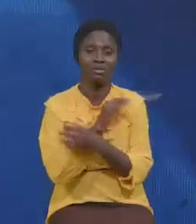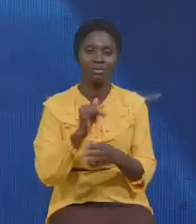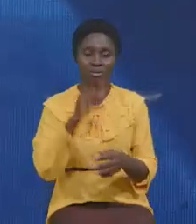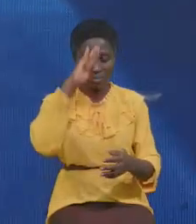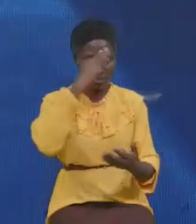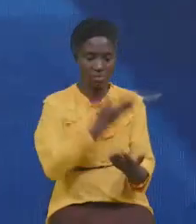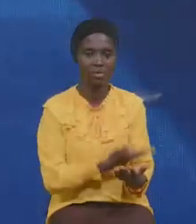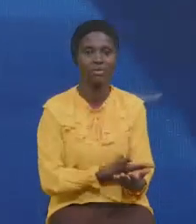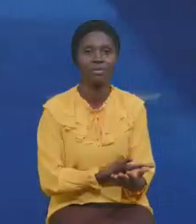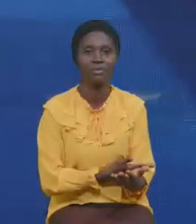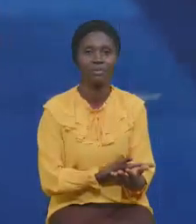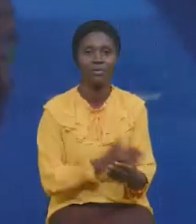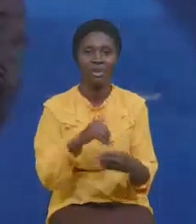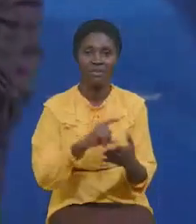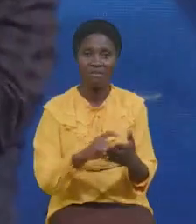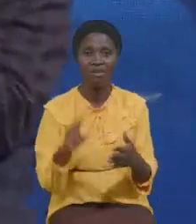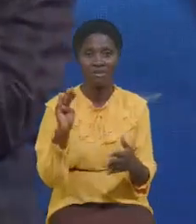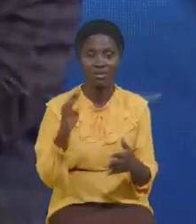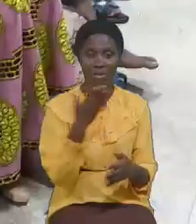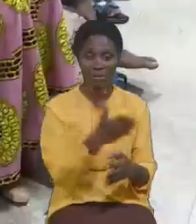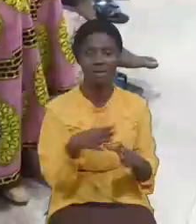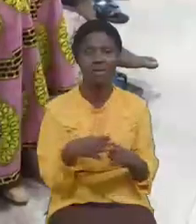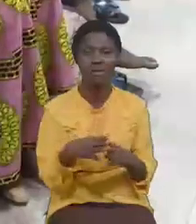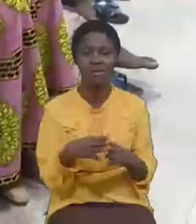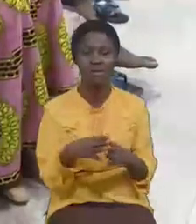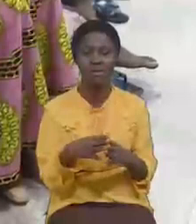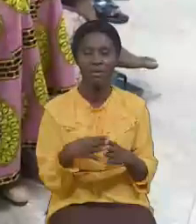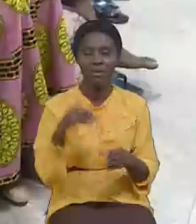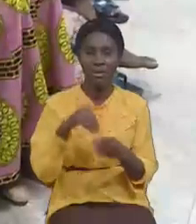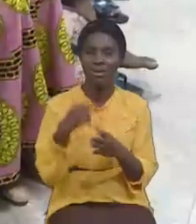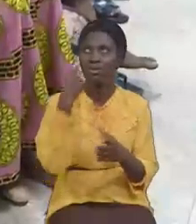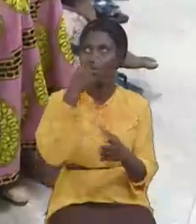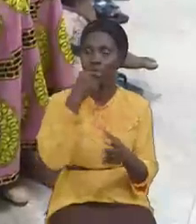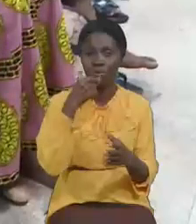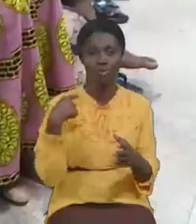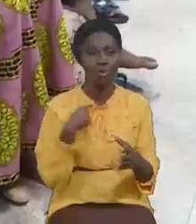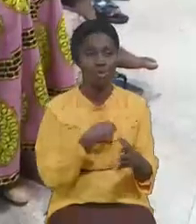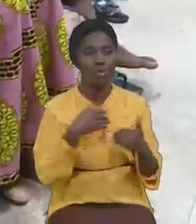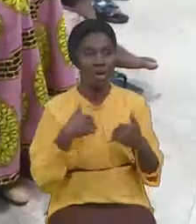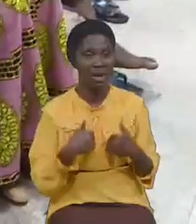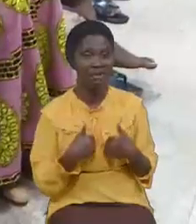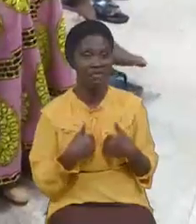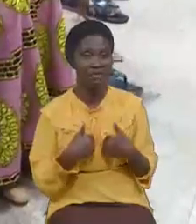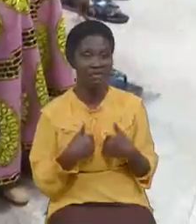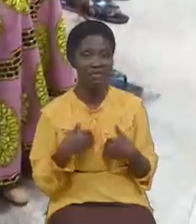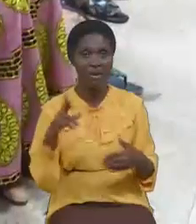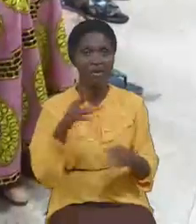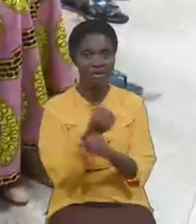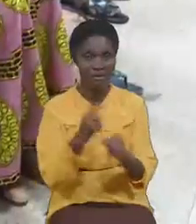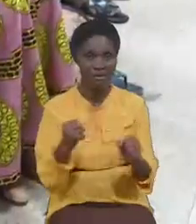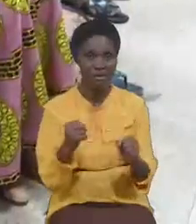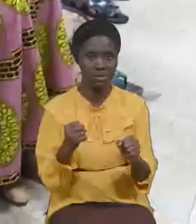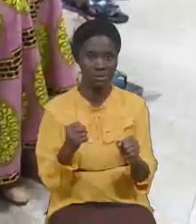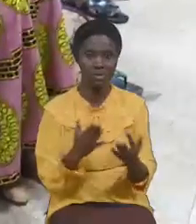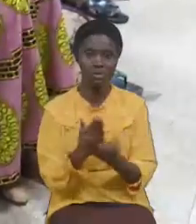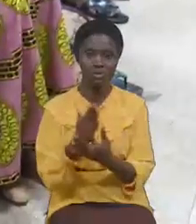verse 14 there. In verse 14, in whom we have redemption